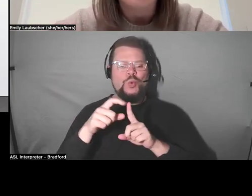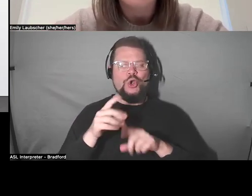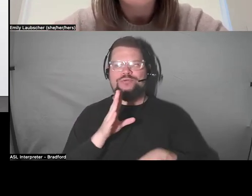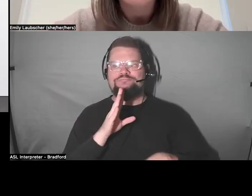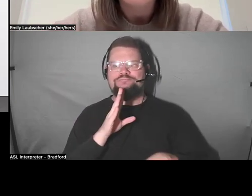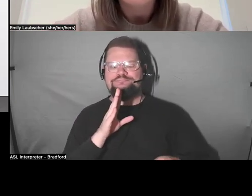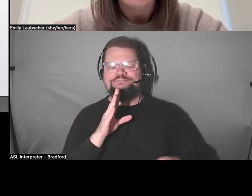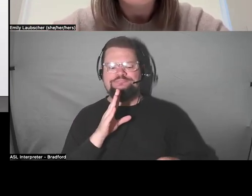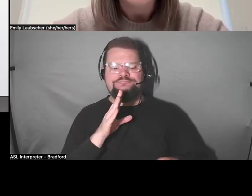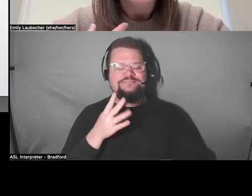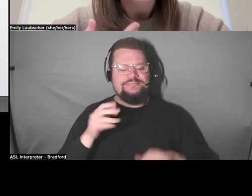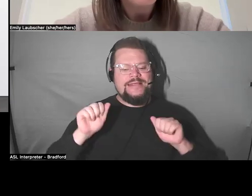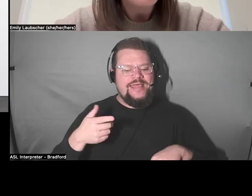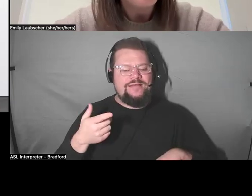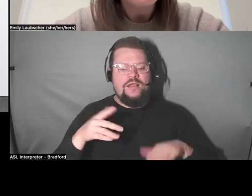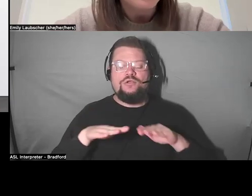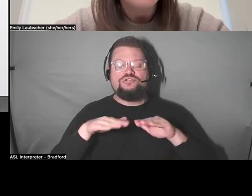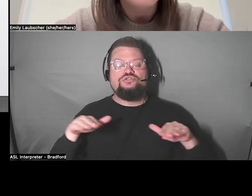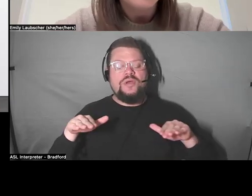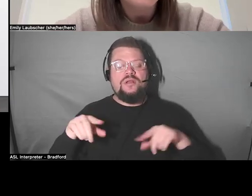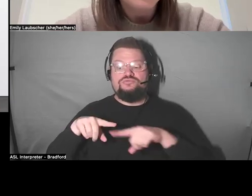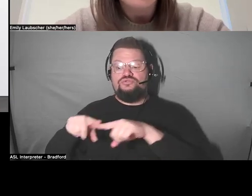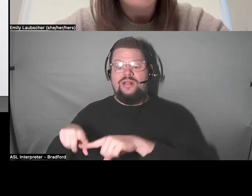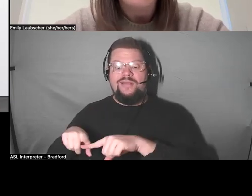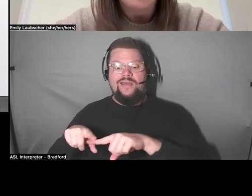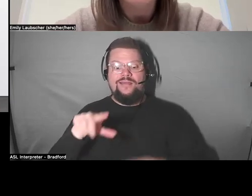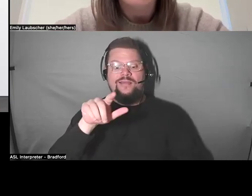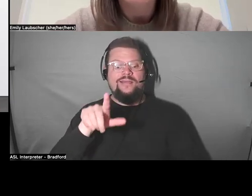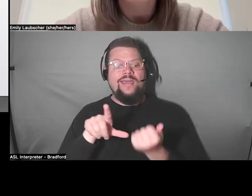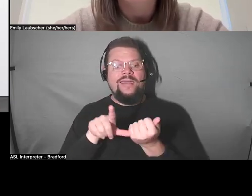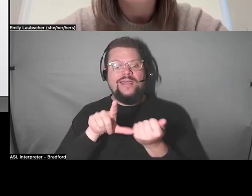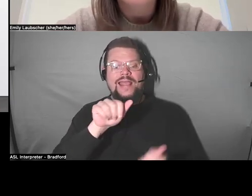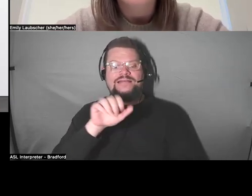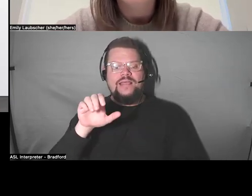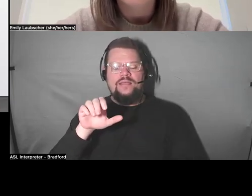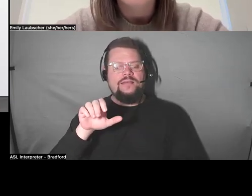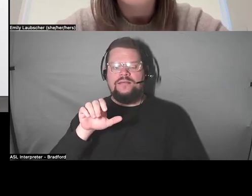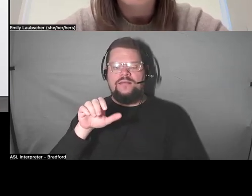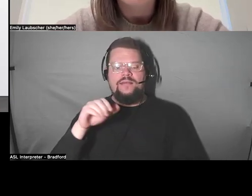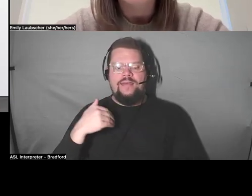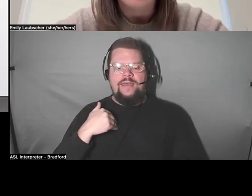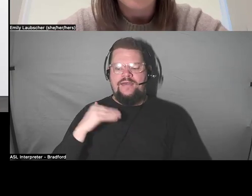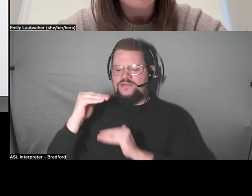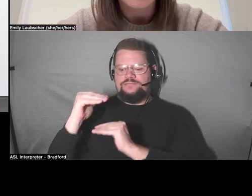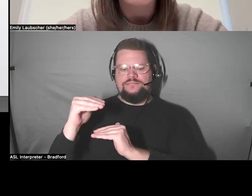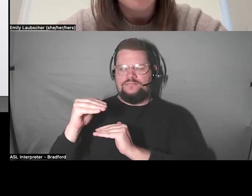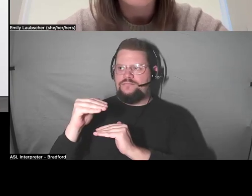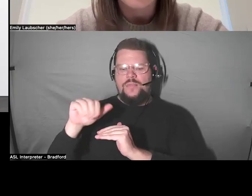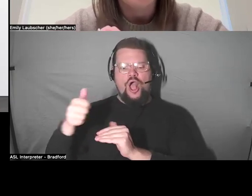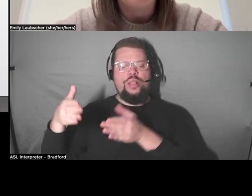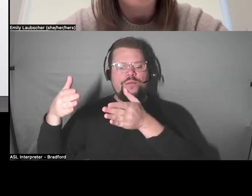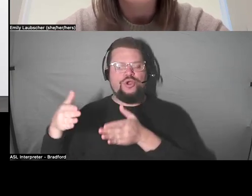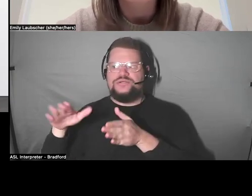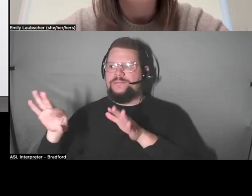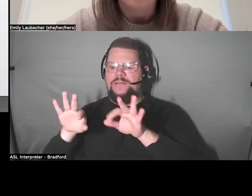heard. Children who rely on aided AAC have to choose from a selection of words that someone else has picked